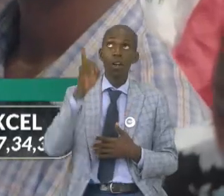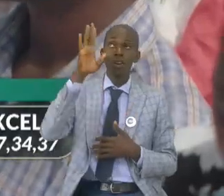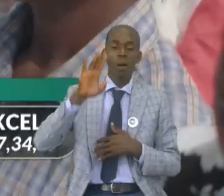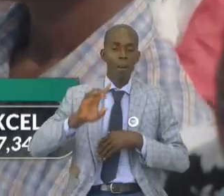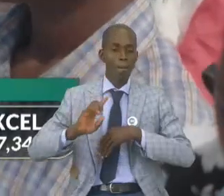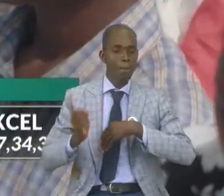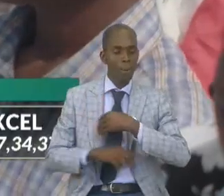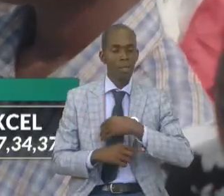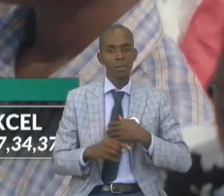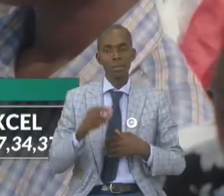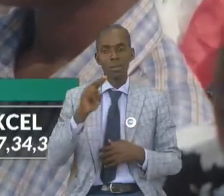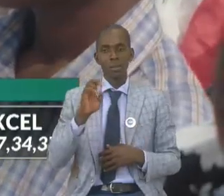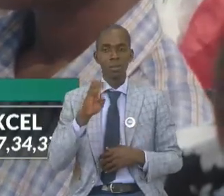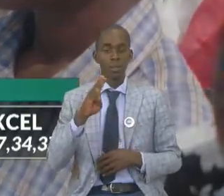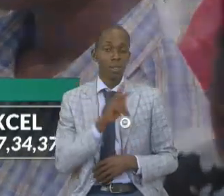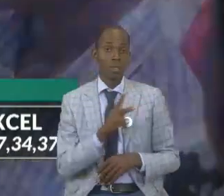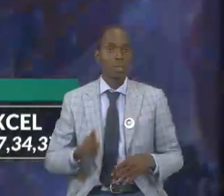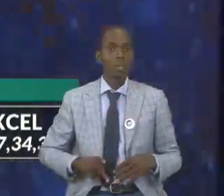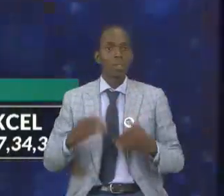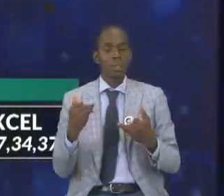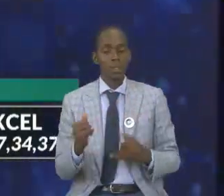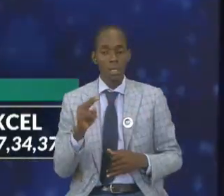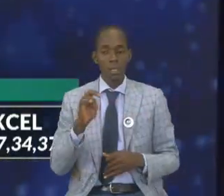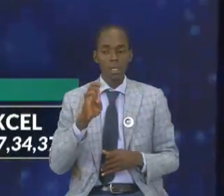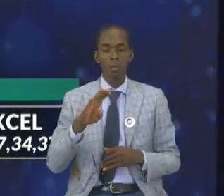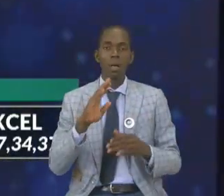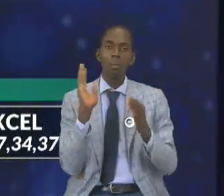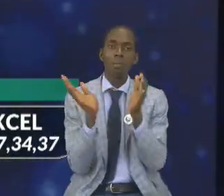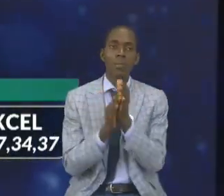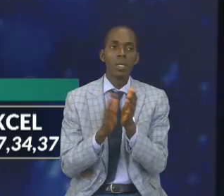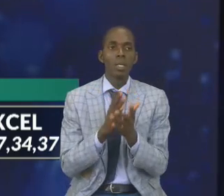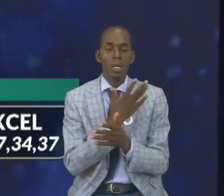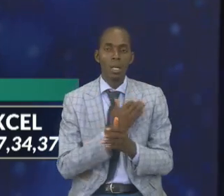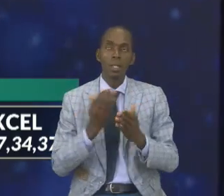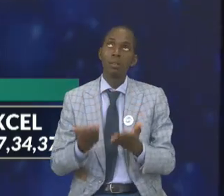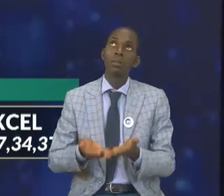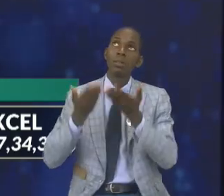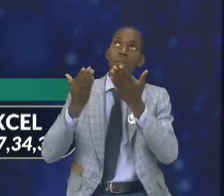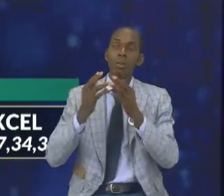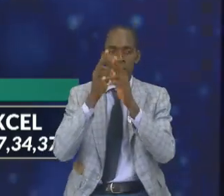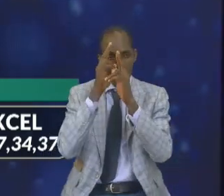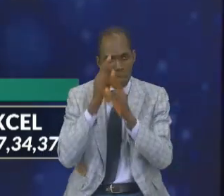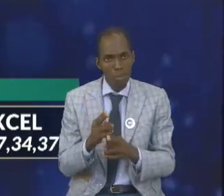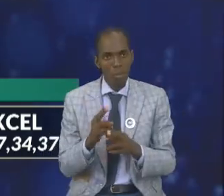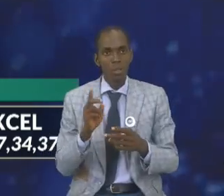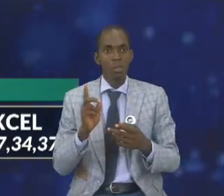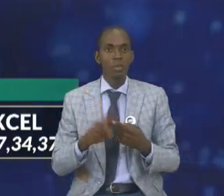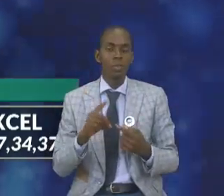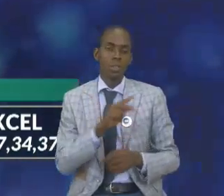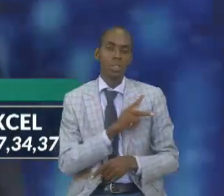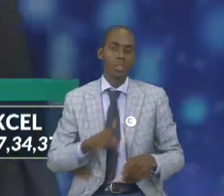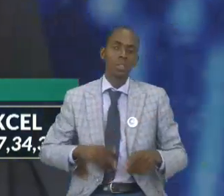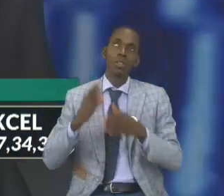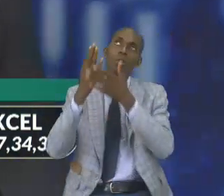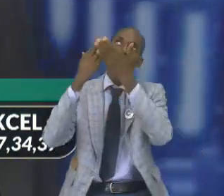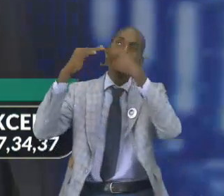I, Nebuchadnezzar, praise and extol and honor the King of heaven. There was a